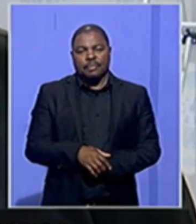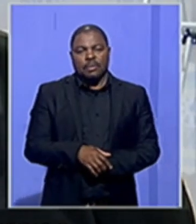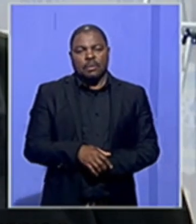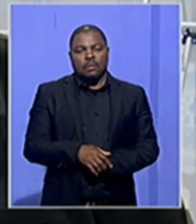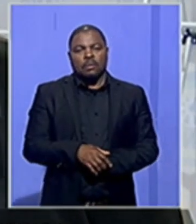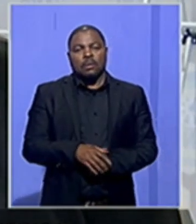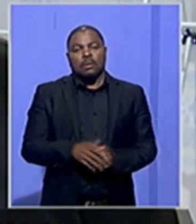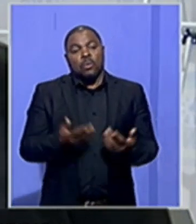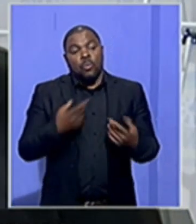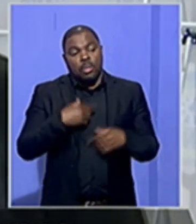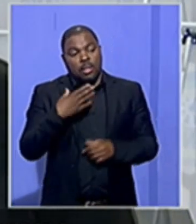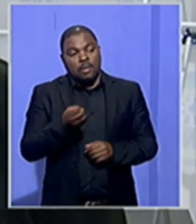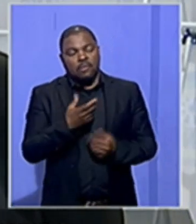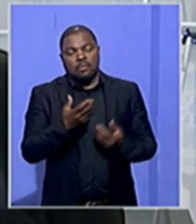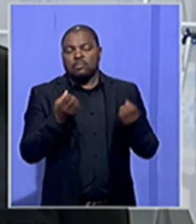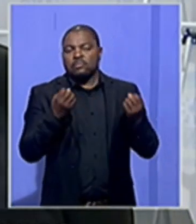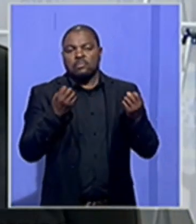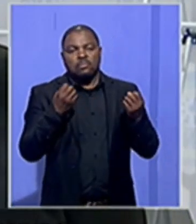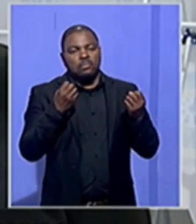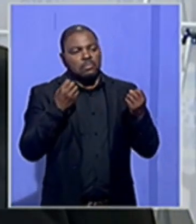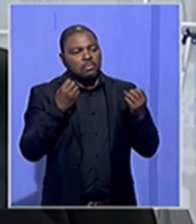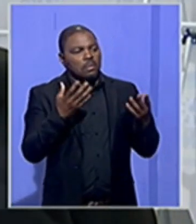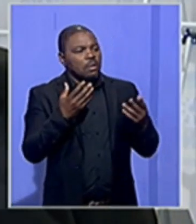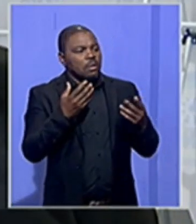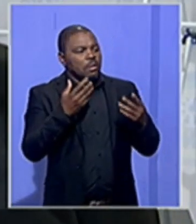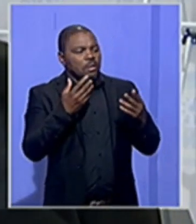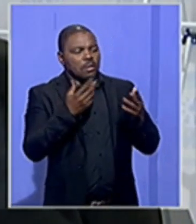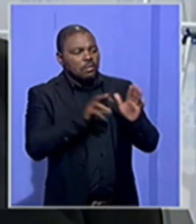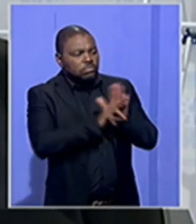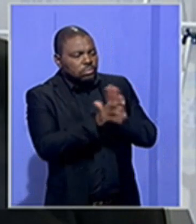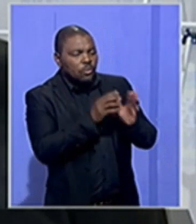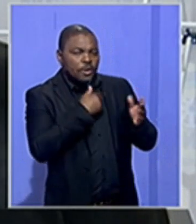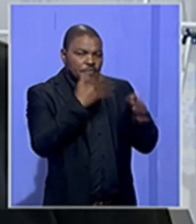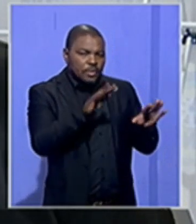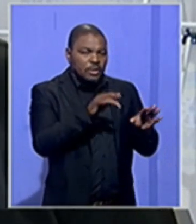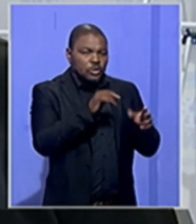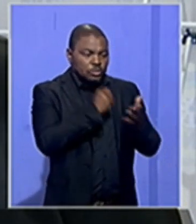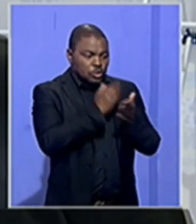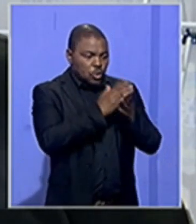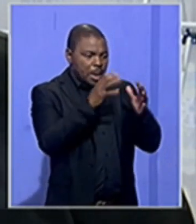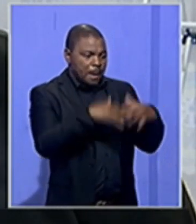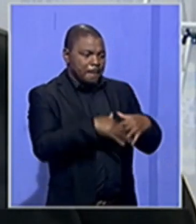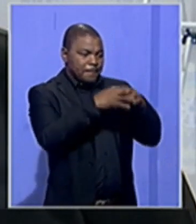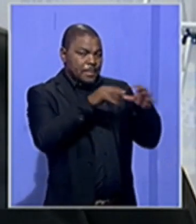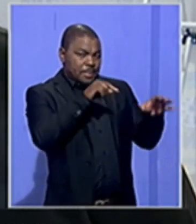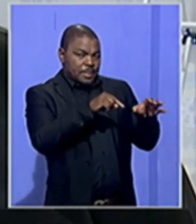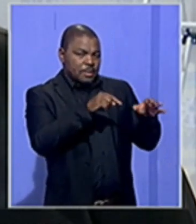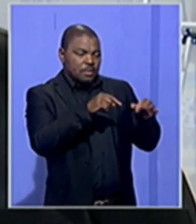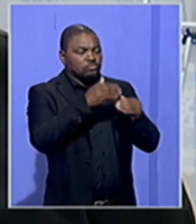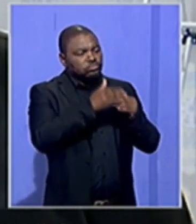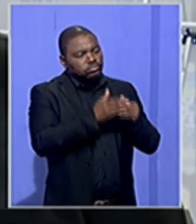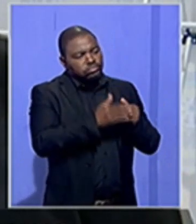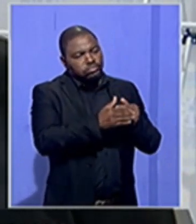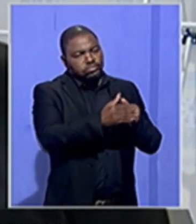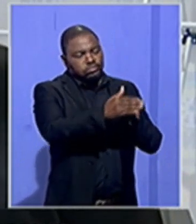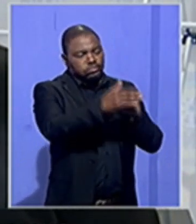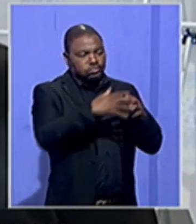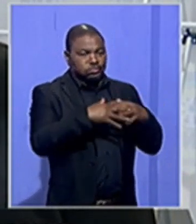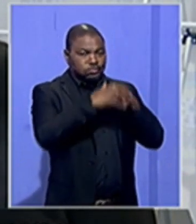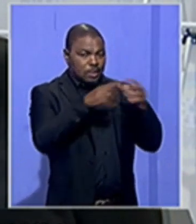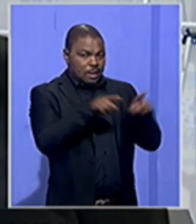number of representation that gives expression to the formation of this stability or this configuration